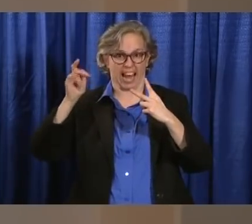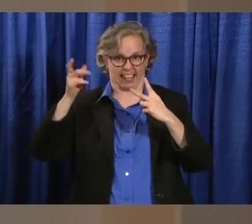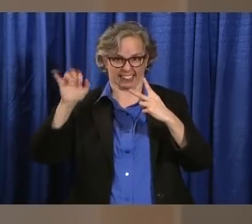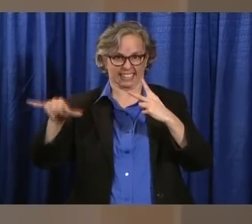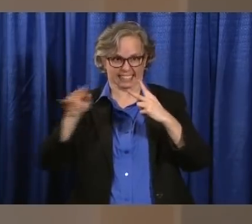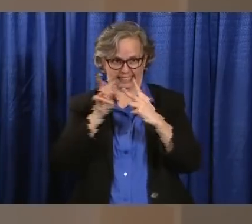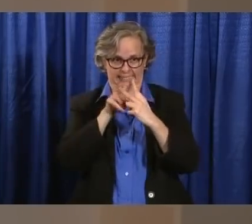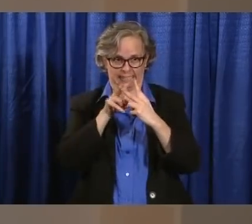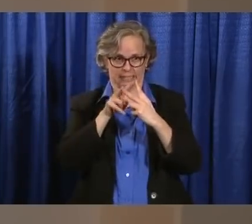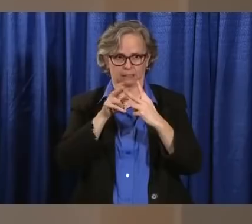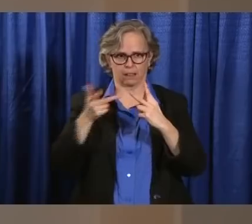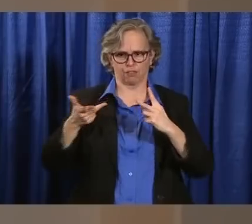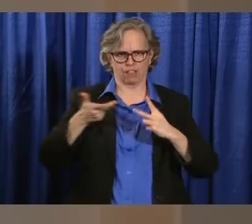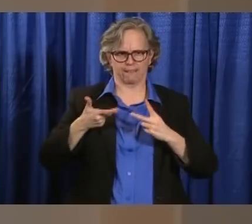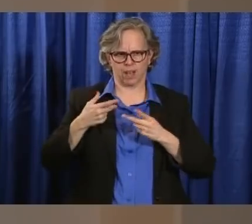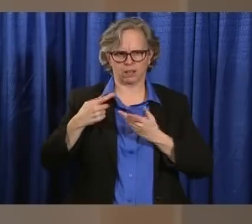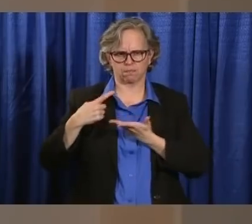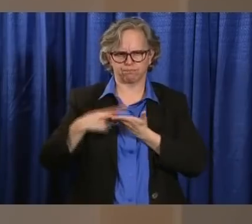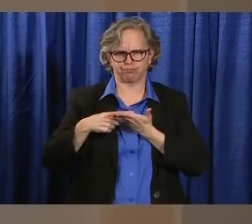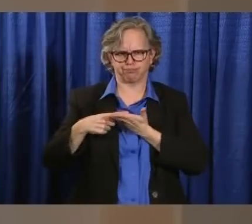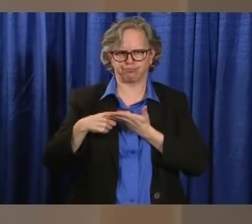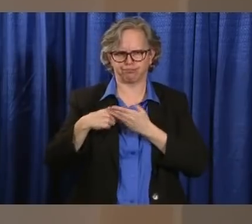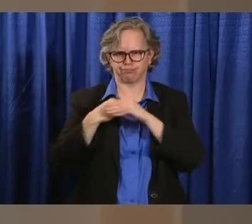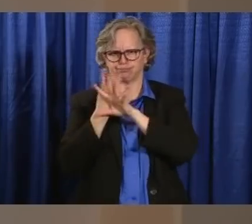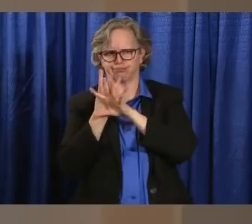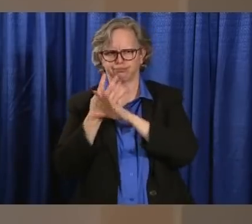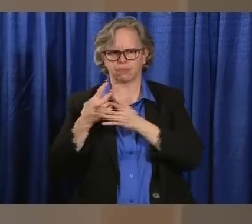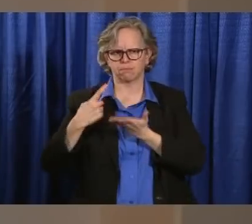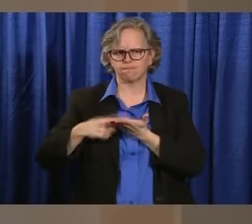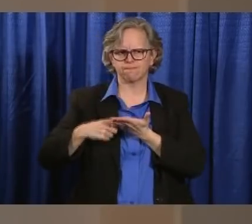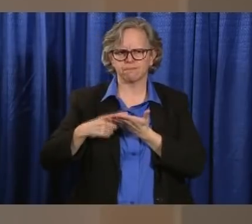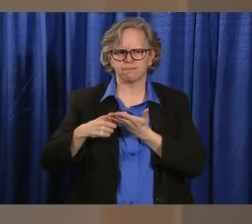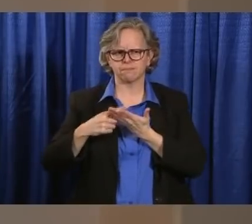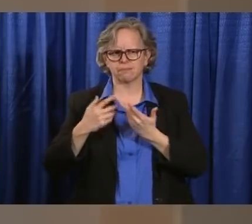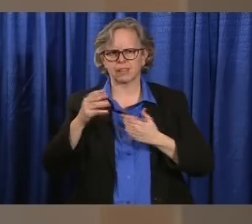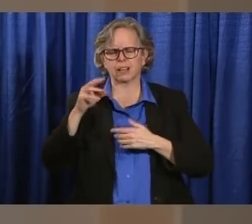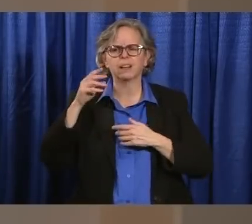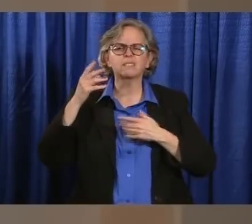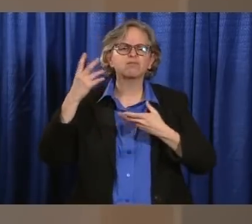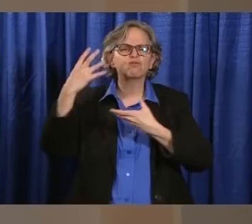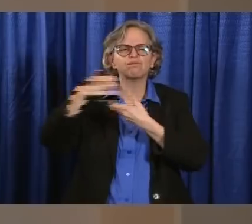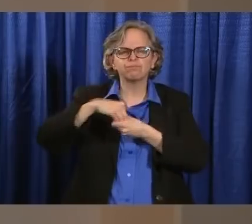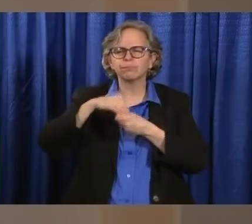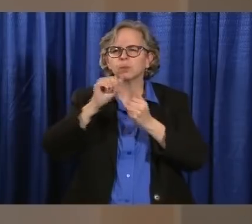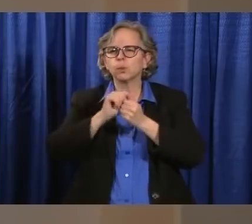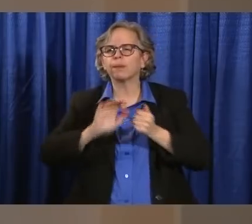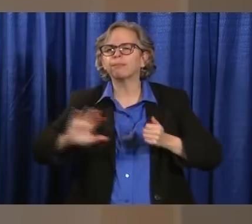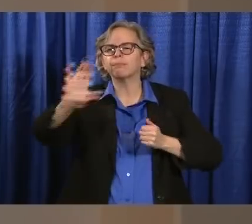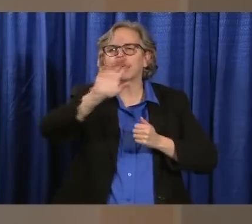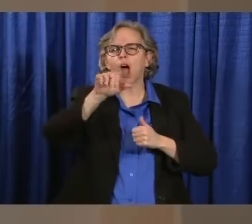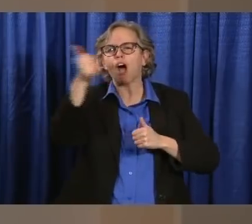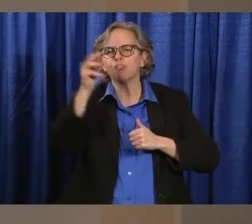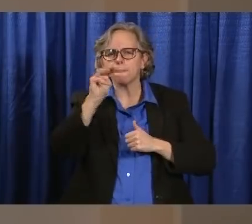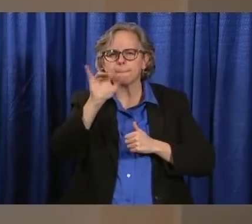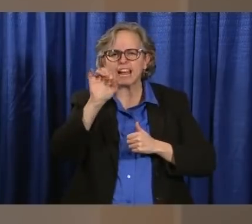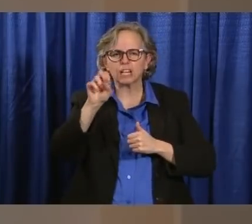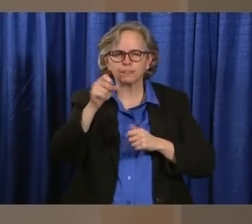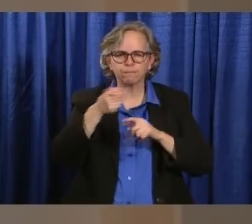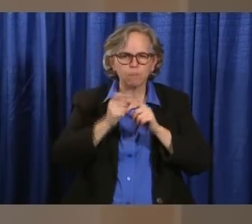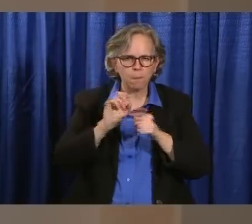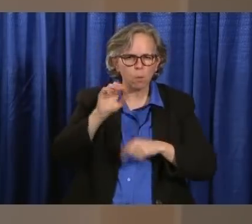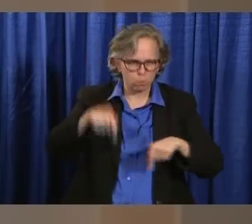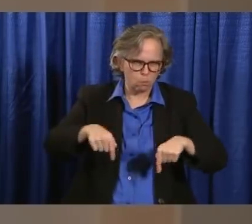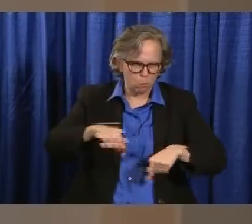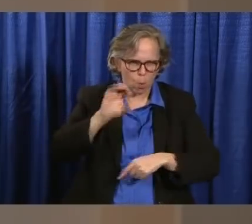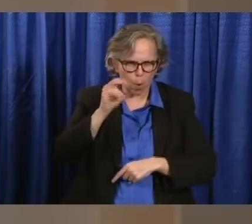across Ohio to get their perspective on how things are going for them, what ways we can assist them, some of